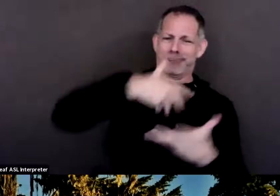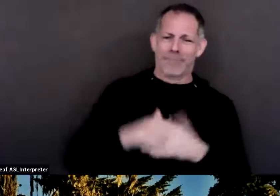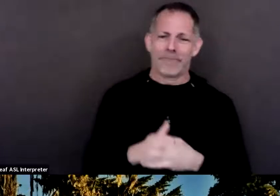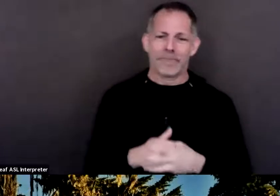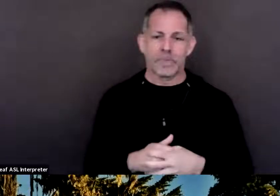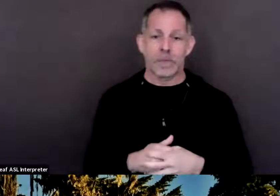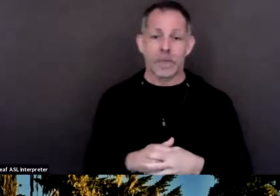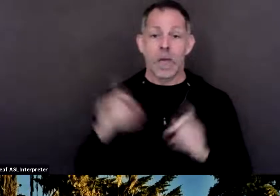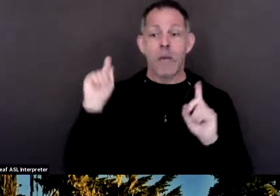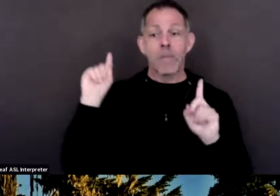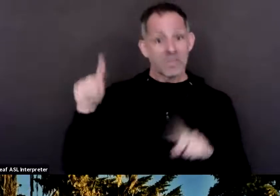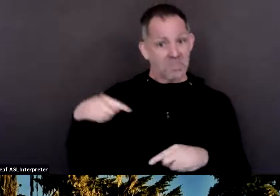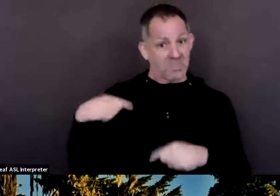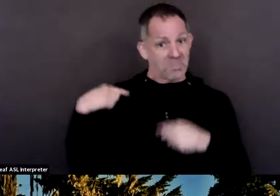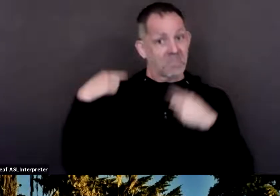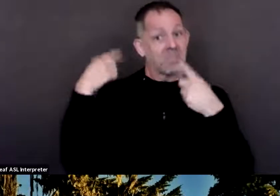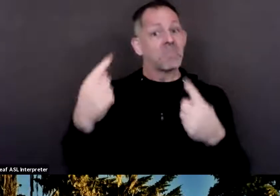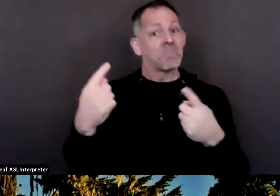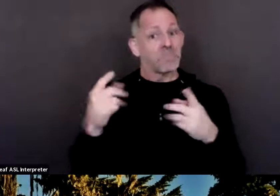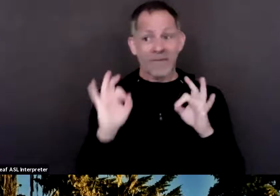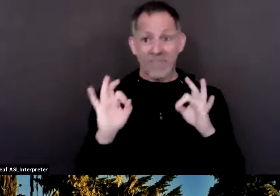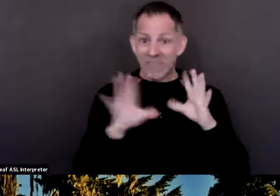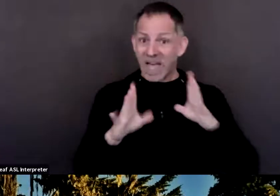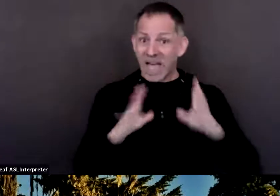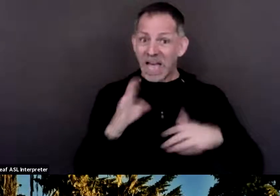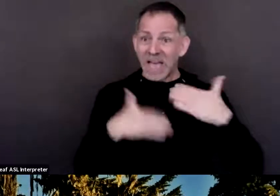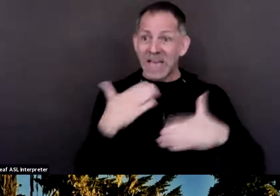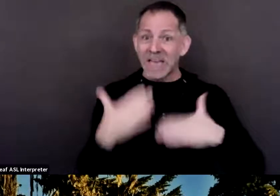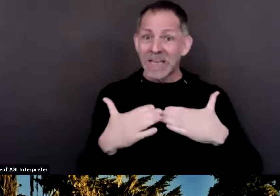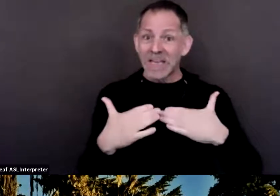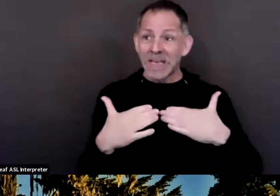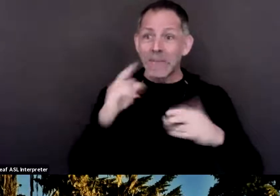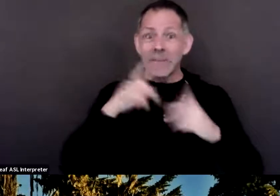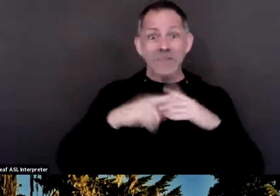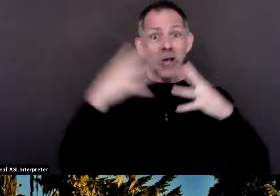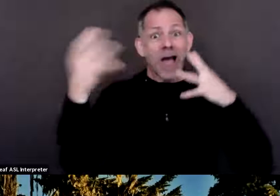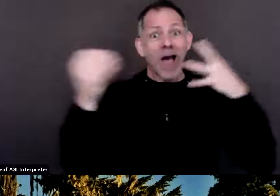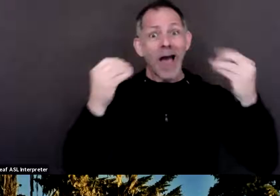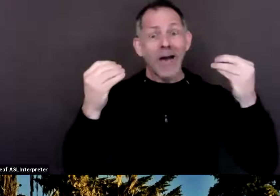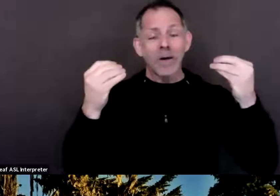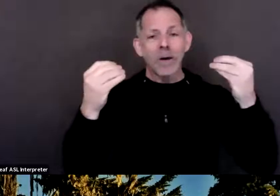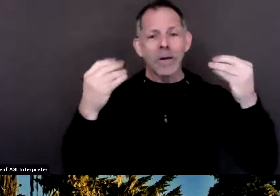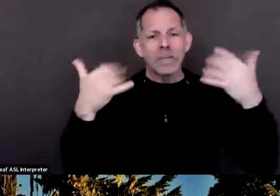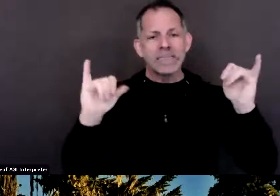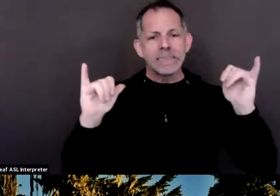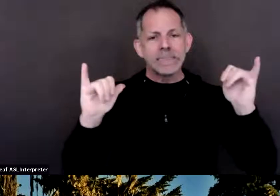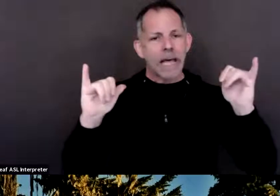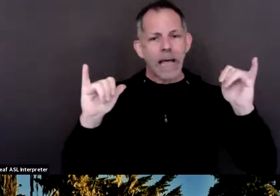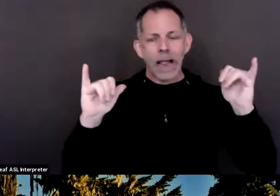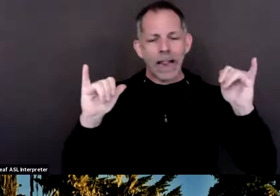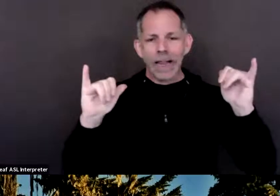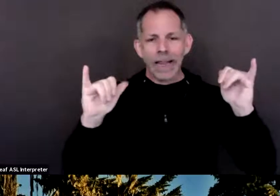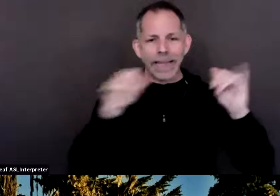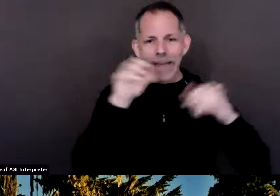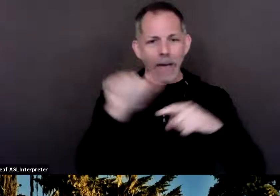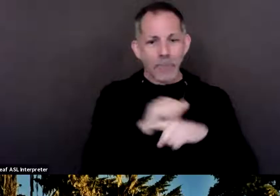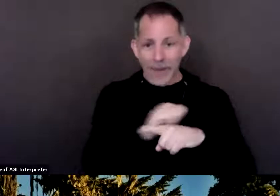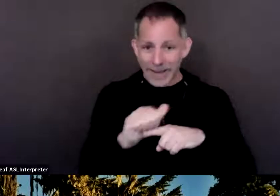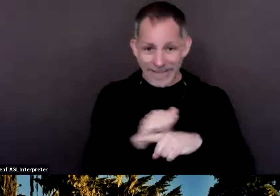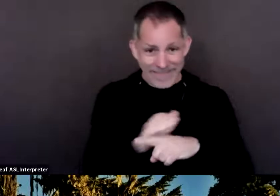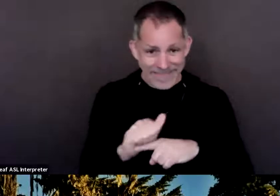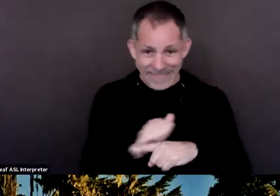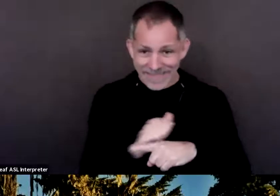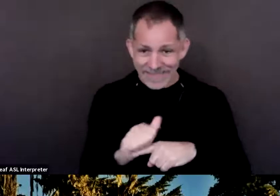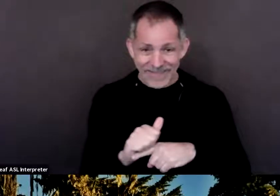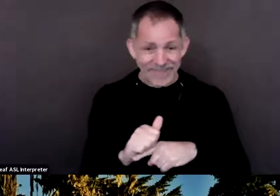get people to take their gatherings outside, so that helps. But even outdoors in the fresh air, masks are a must when you are not